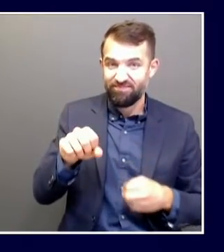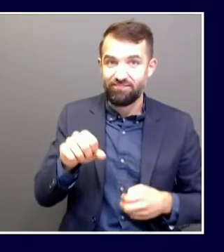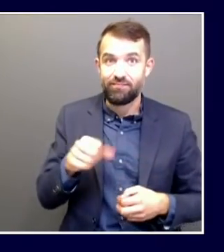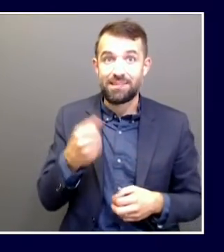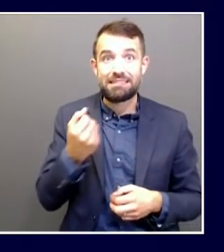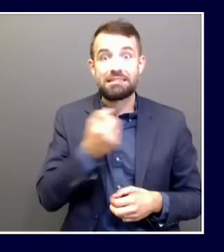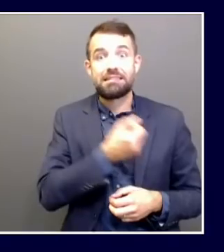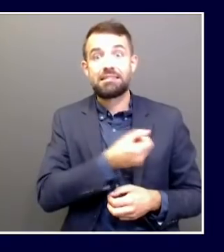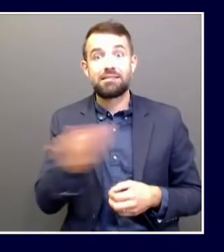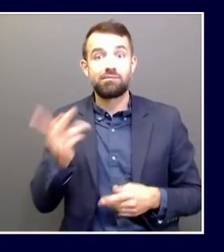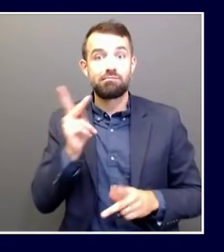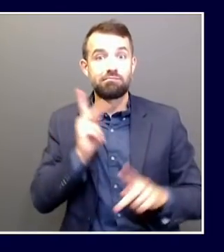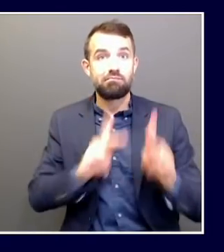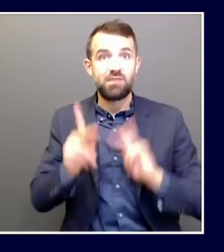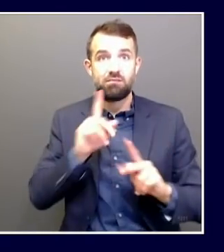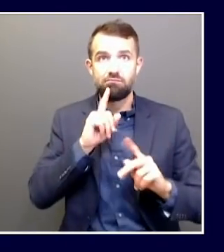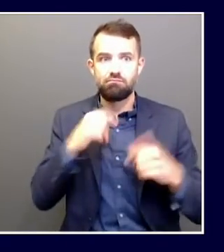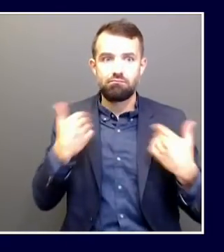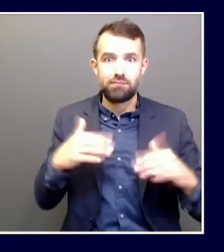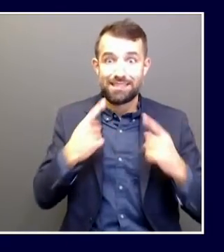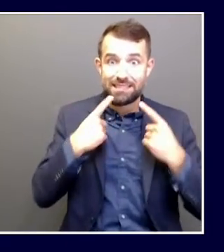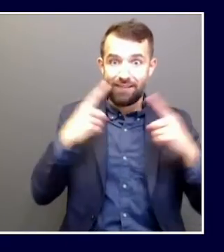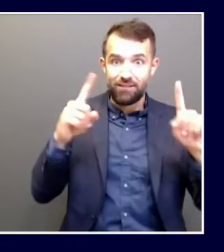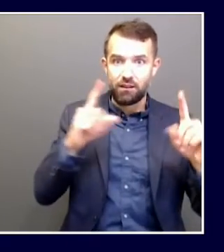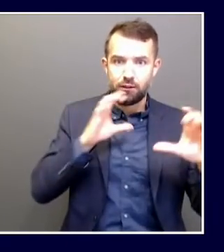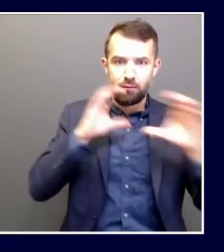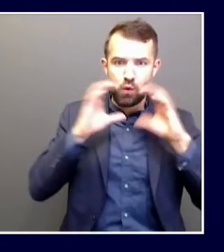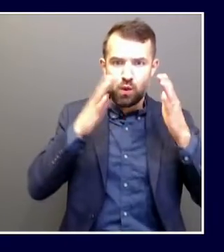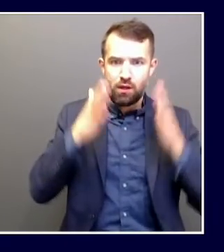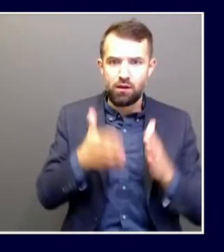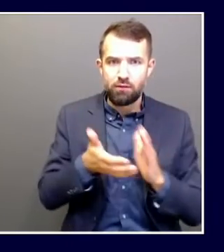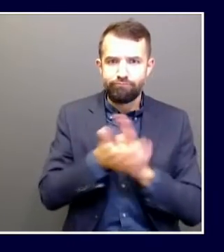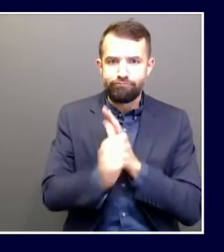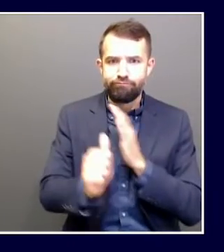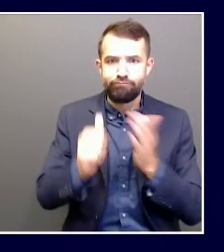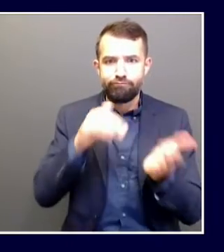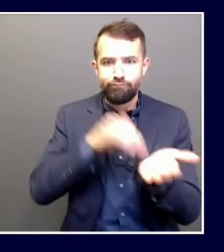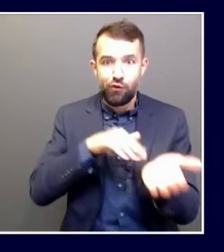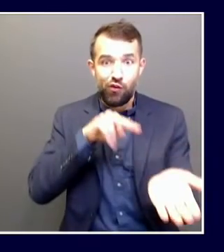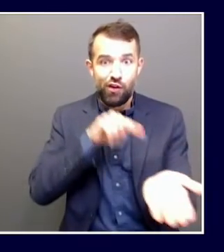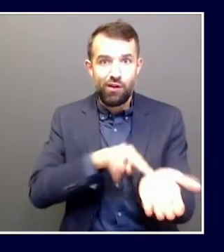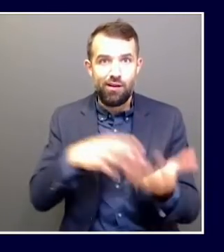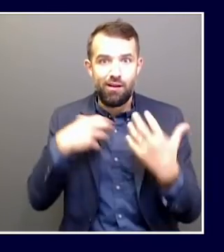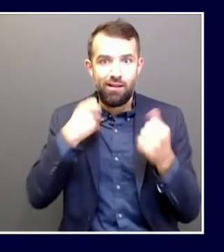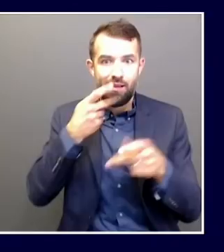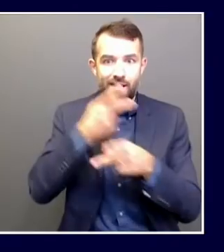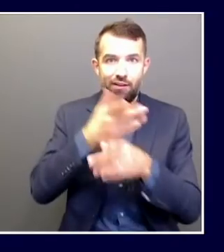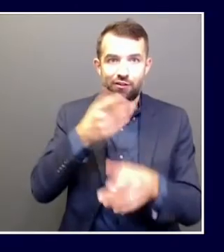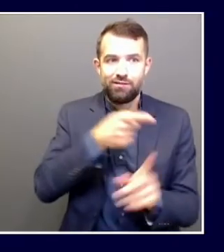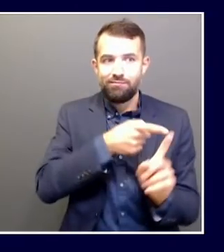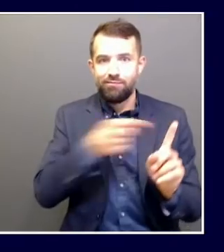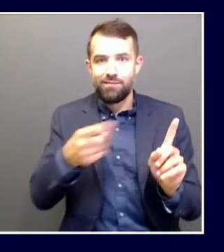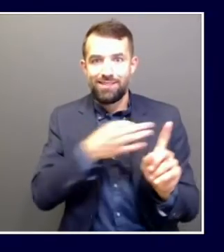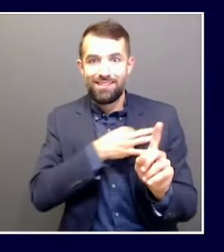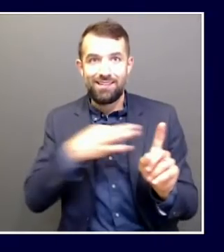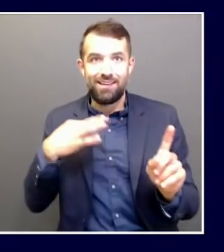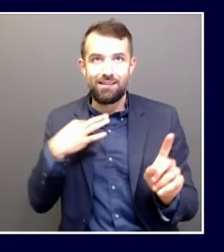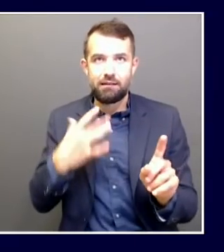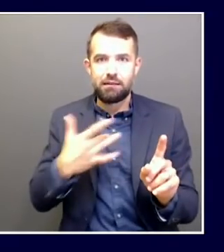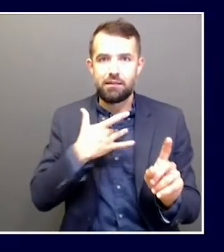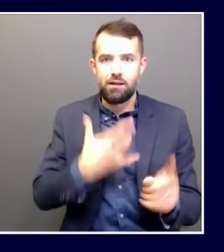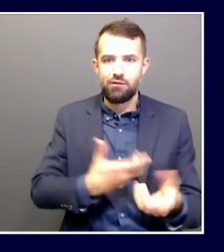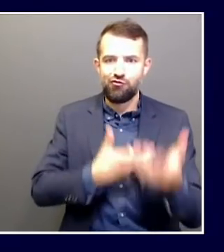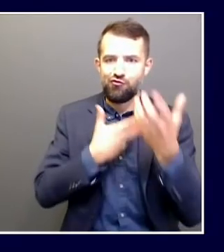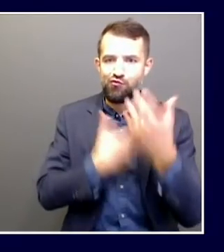healthcare providers, and they consistently rise to the top of surveys for trusted messengers. But family members